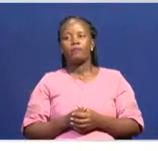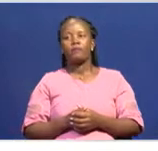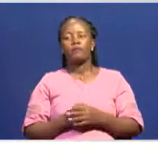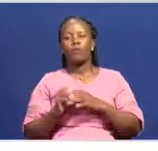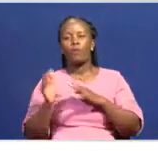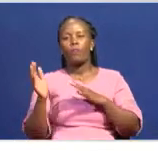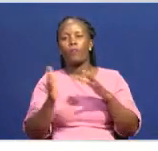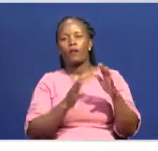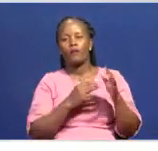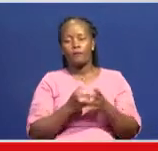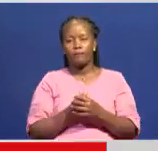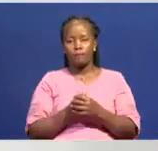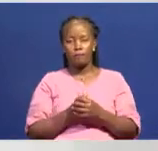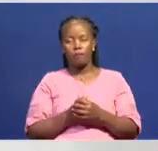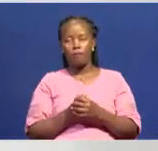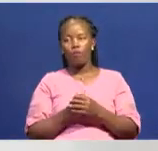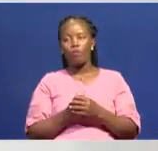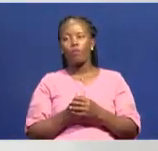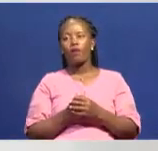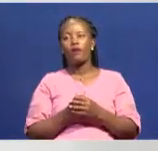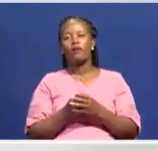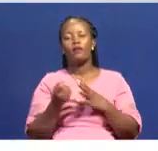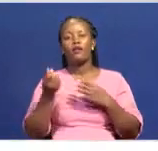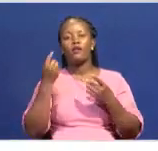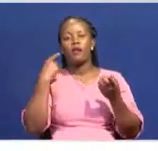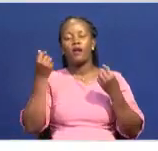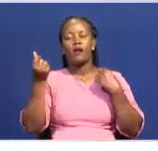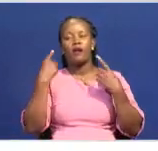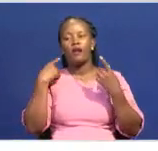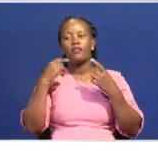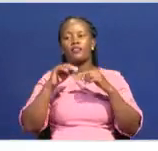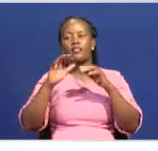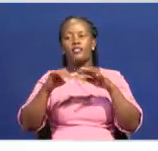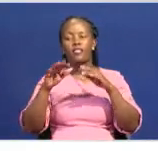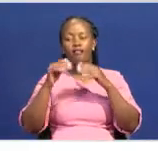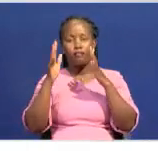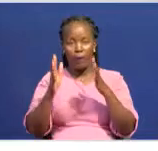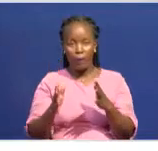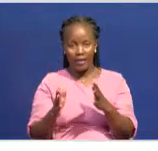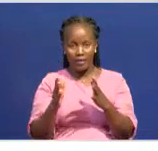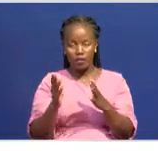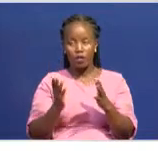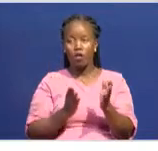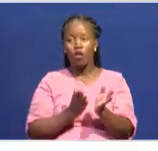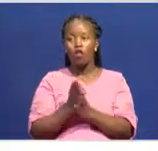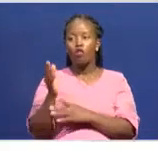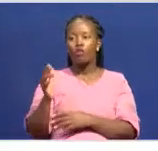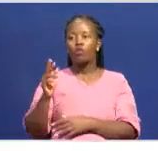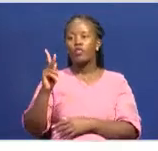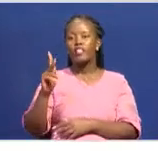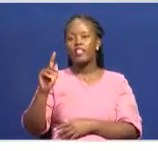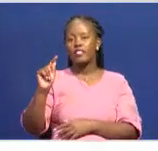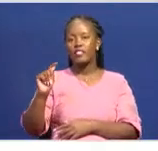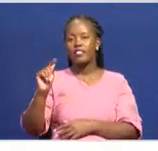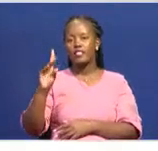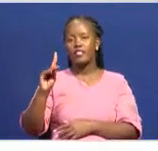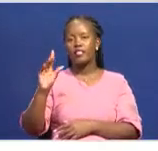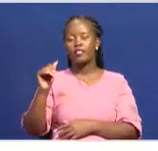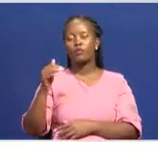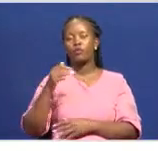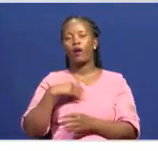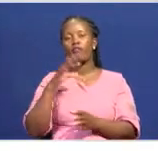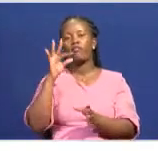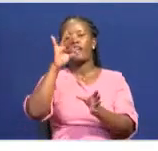Now, smallholder tea farmers who market their tea through the Kenya Tea Development Agency will hold elections of directors